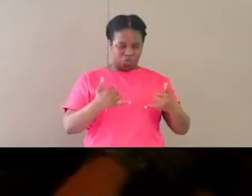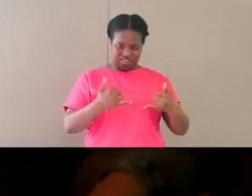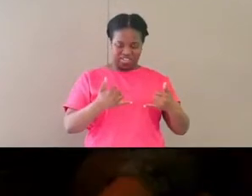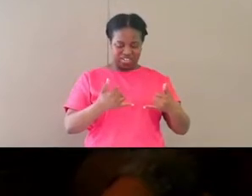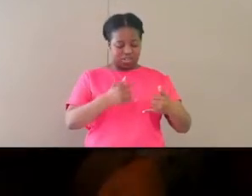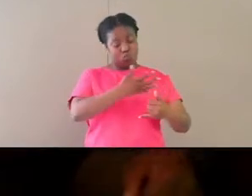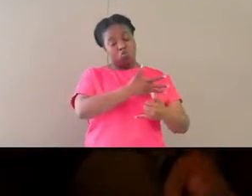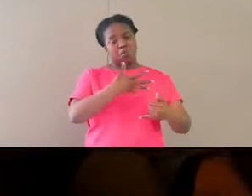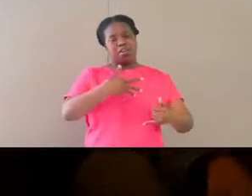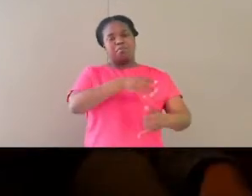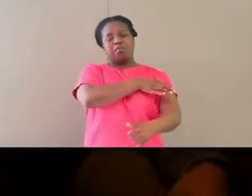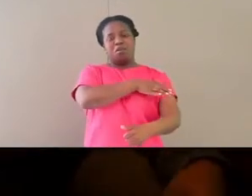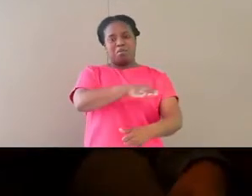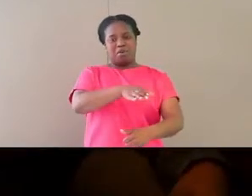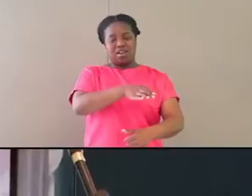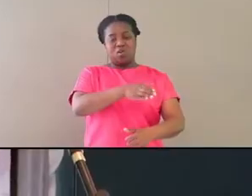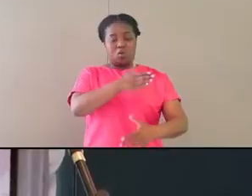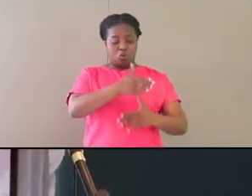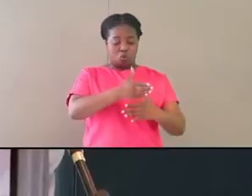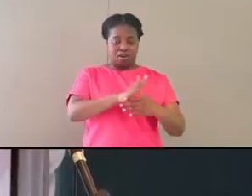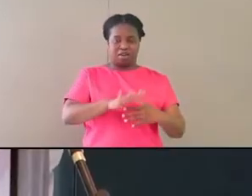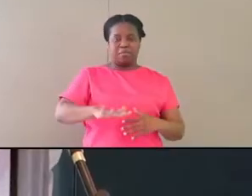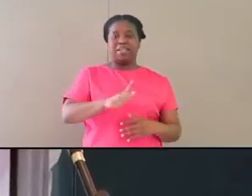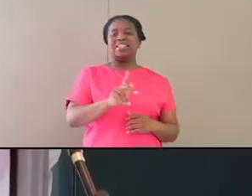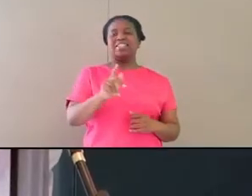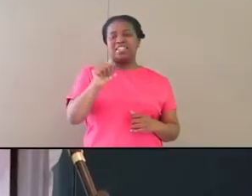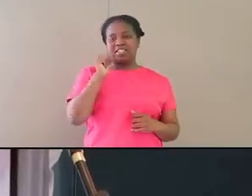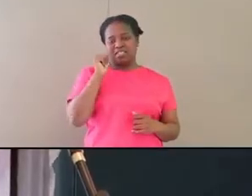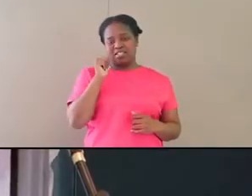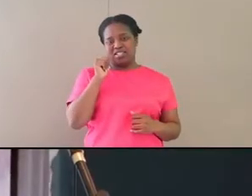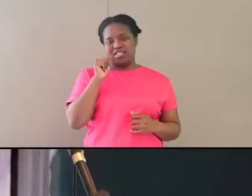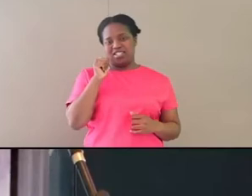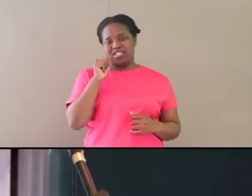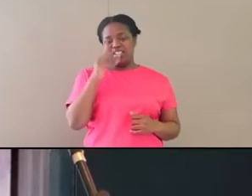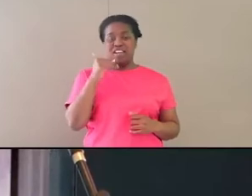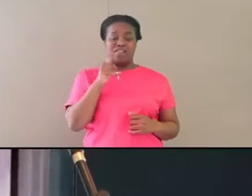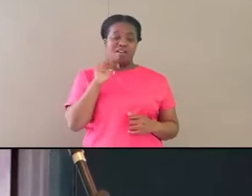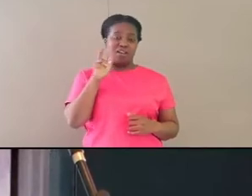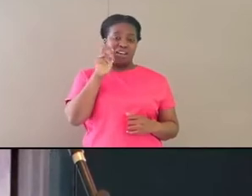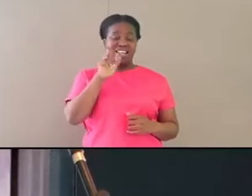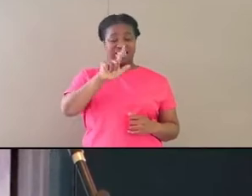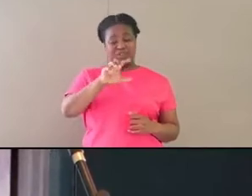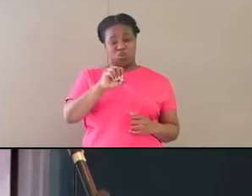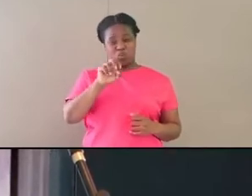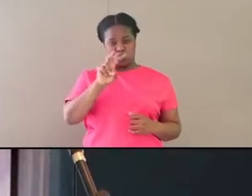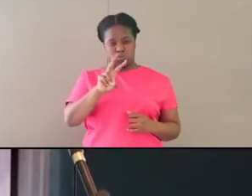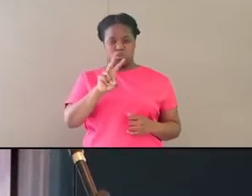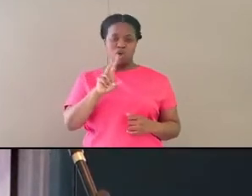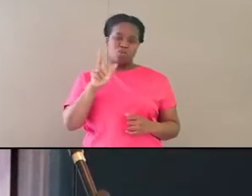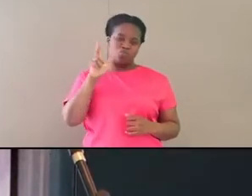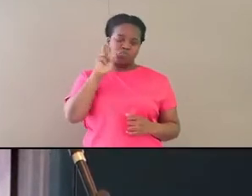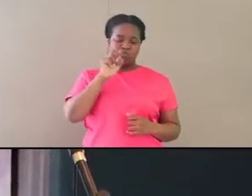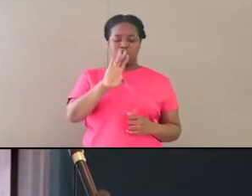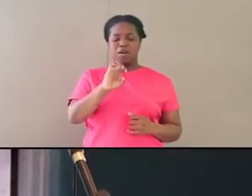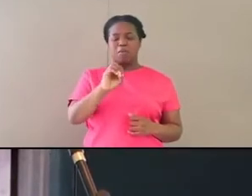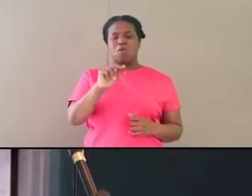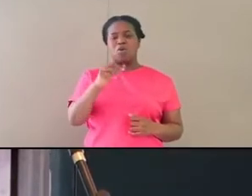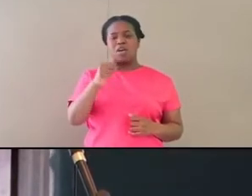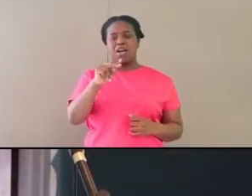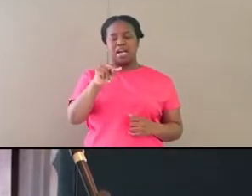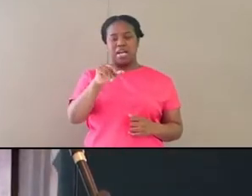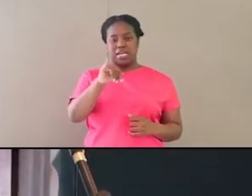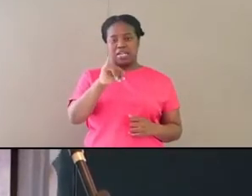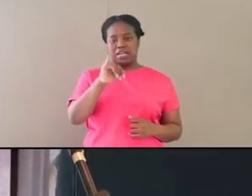Empowerment in the workplace award yesterday and if you listen to 702 you would have heard Bungani Bingo talking about it